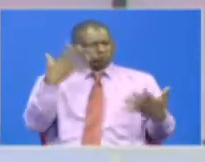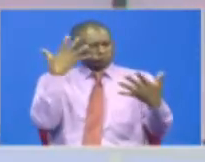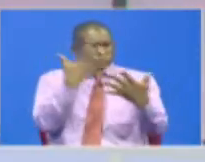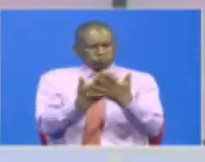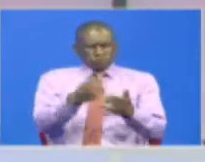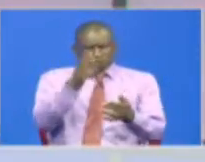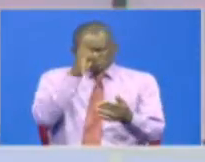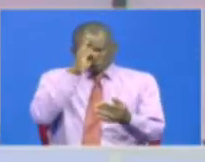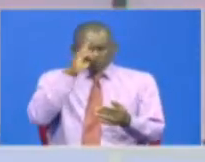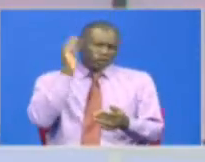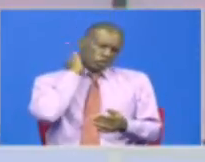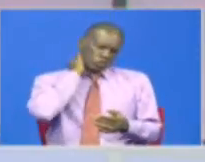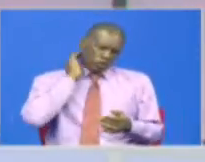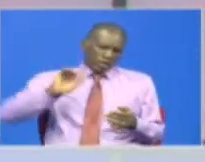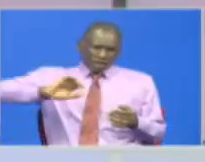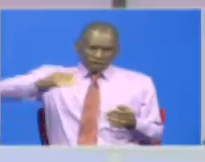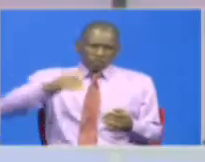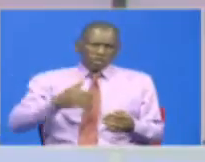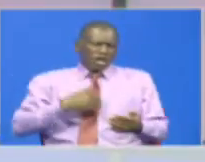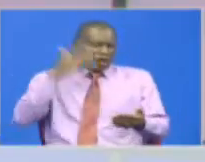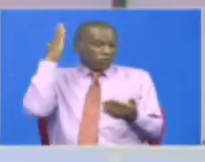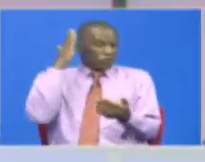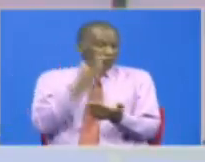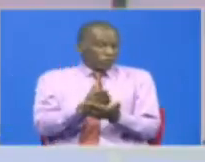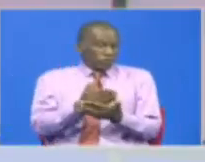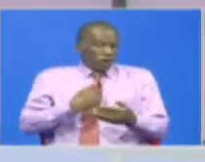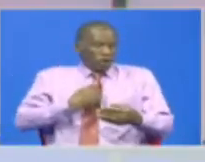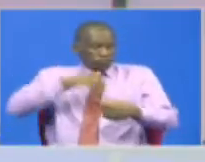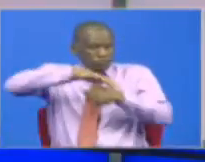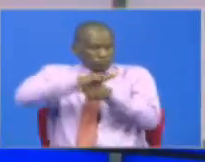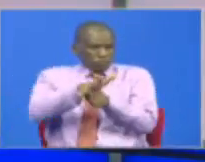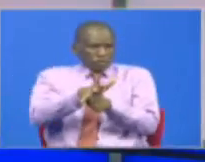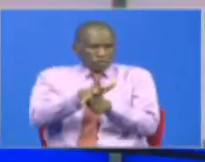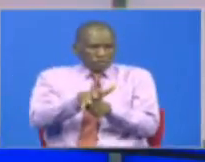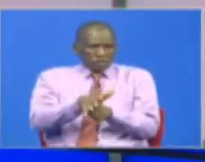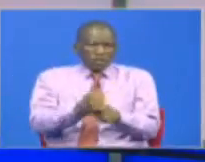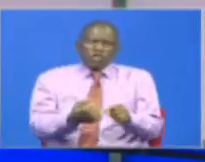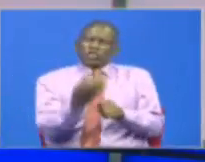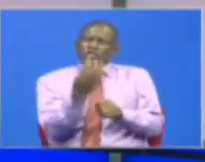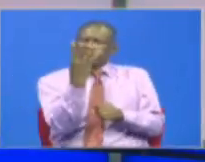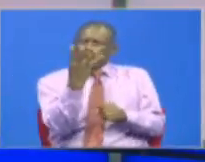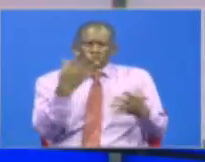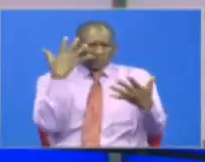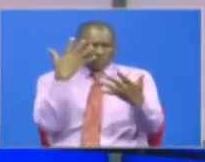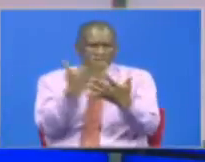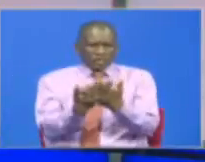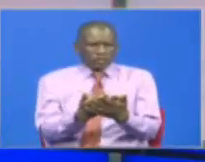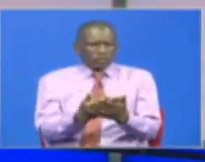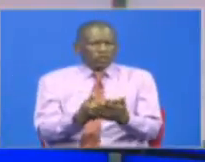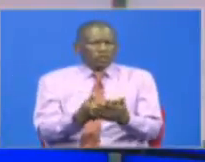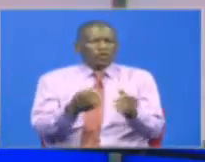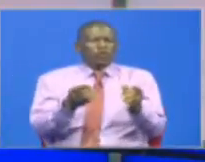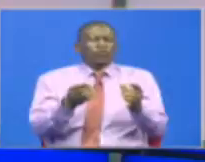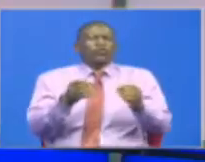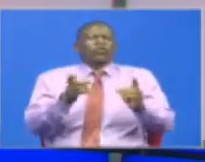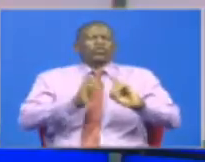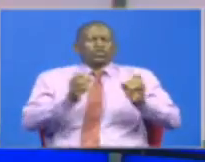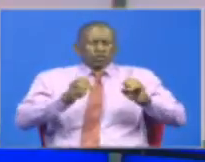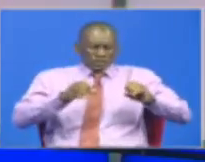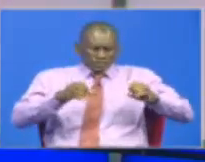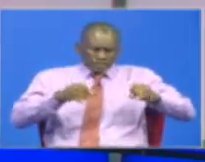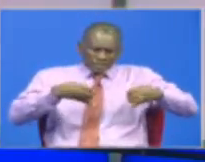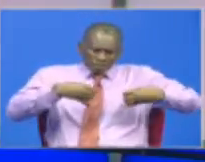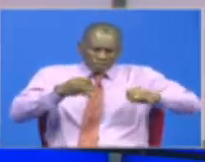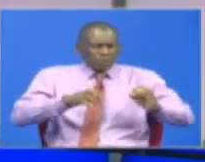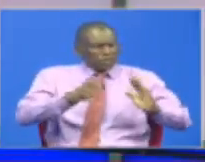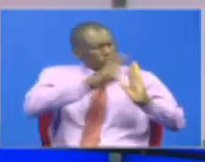in Muranga County have tested positive for COVID-19. The four had been arrested for flouting COVID-19 prevention